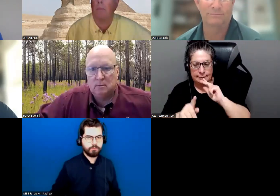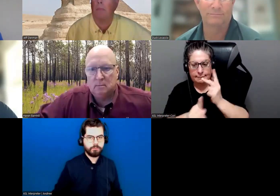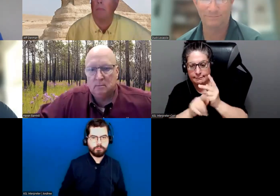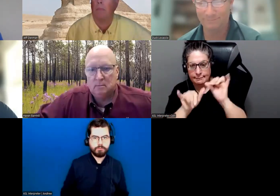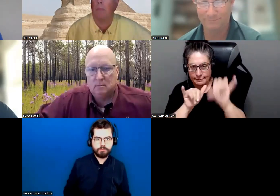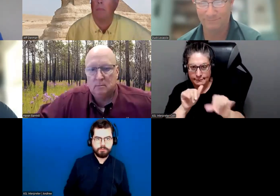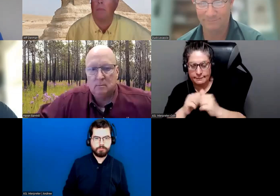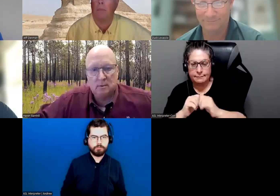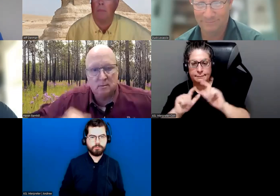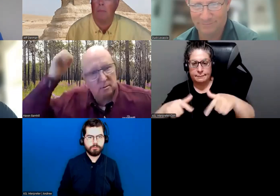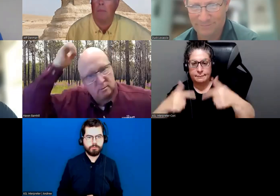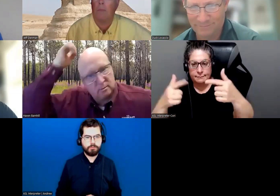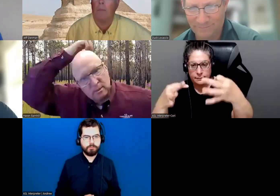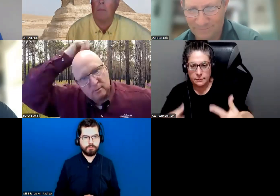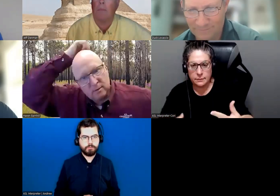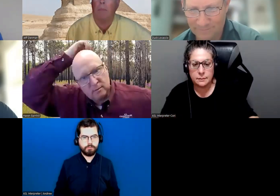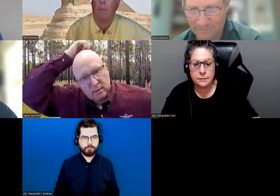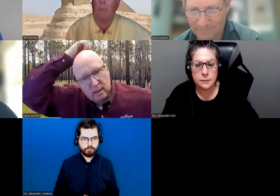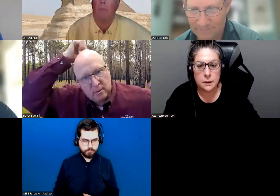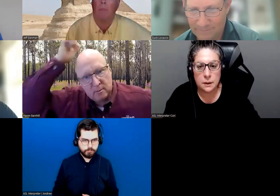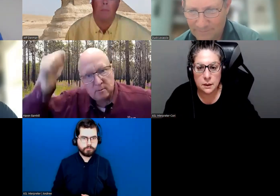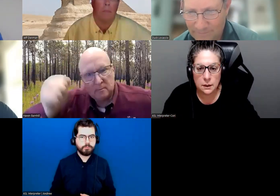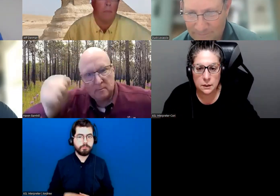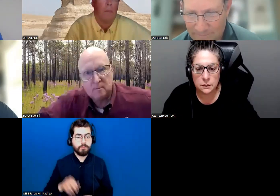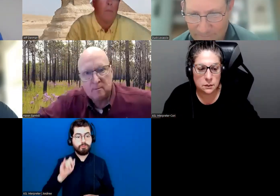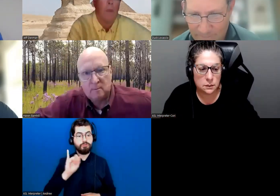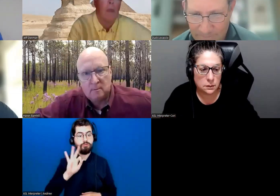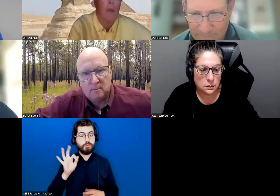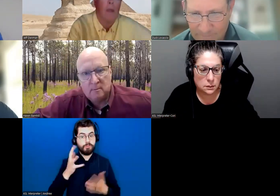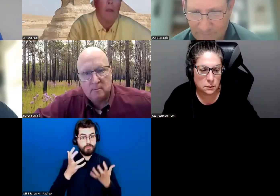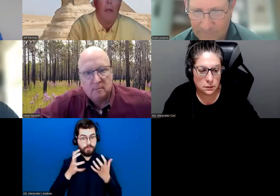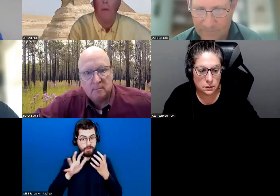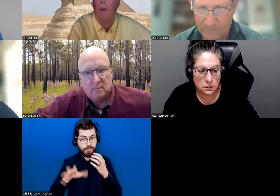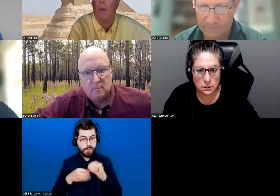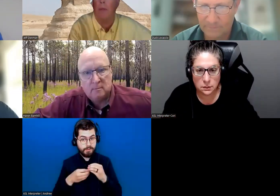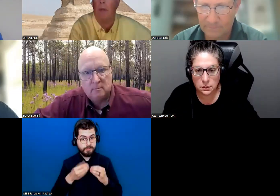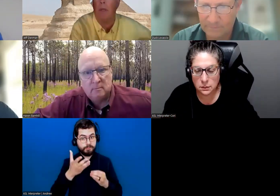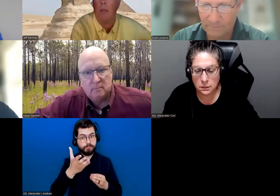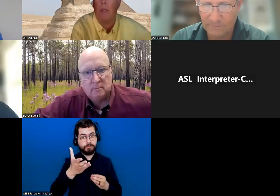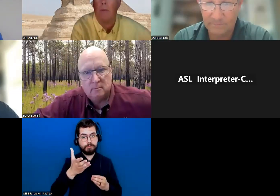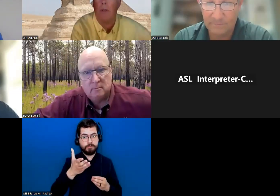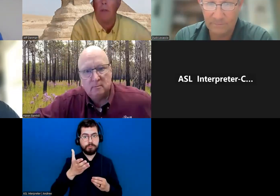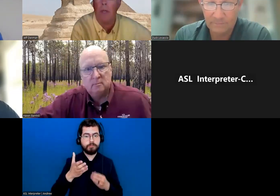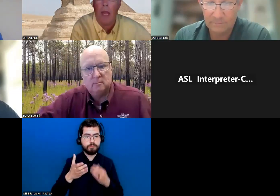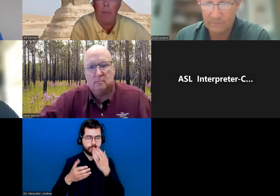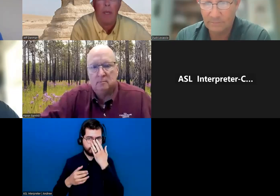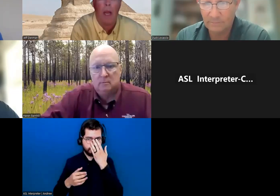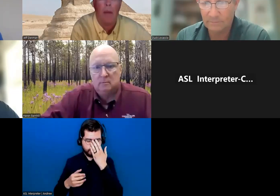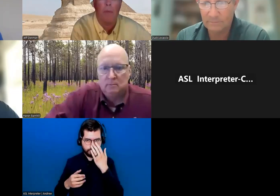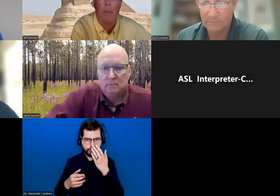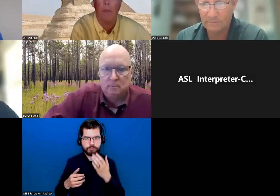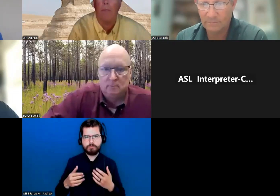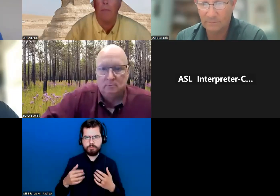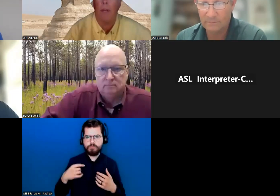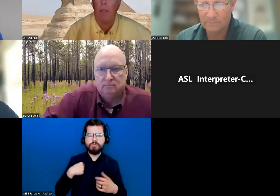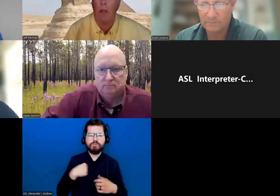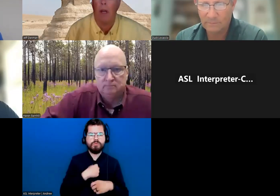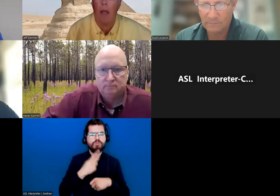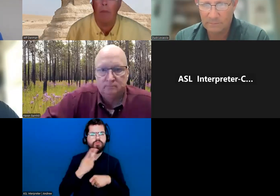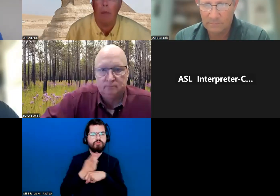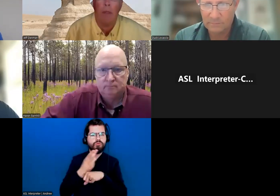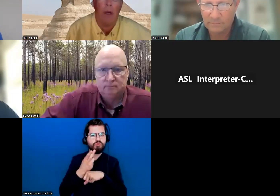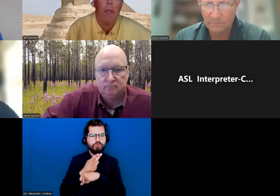turn. Thank you. Jeff, anything to add? Yeah, we're using canopy gaps to